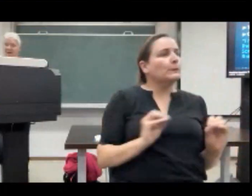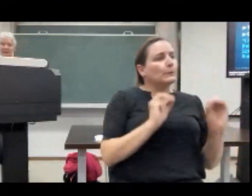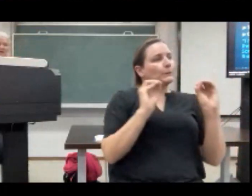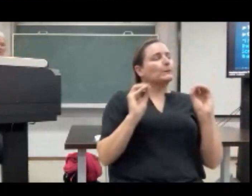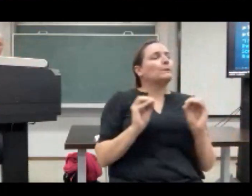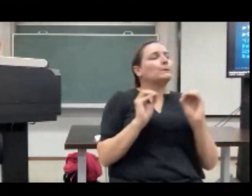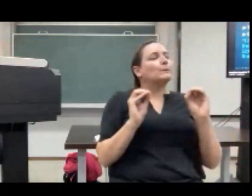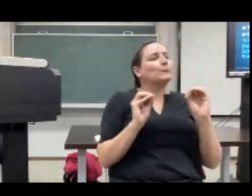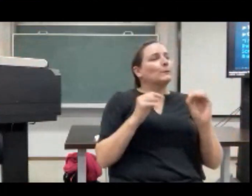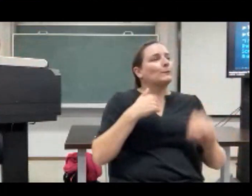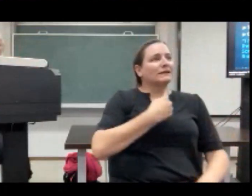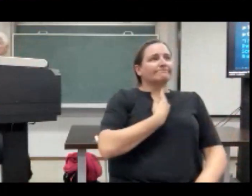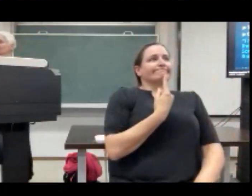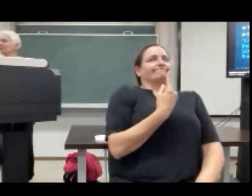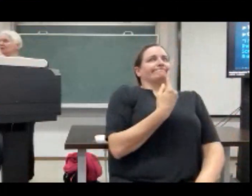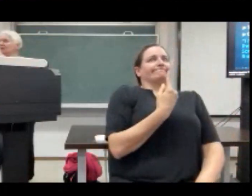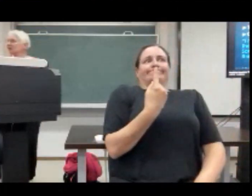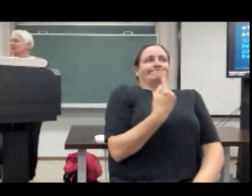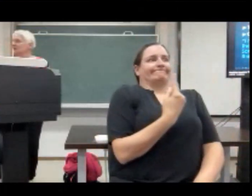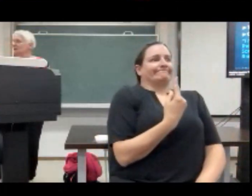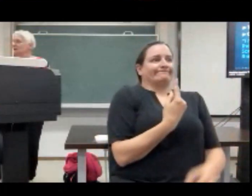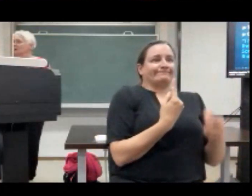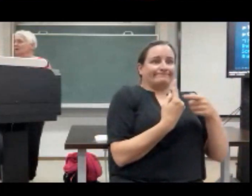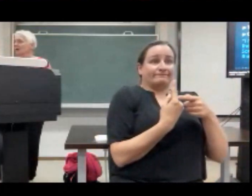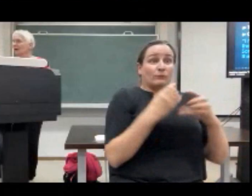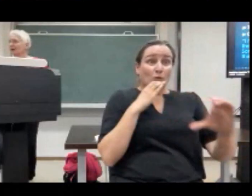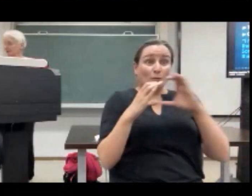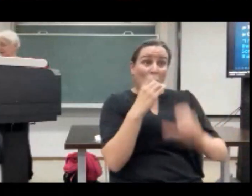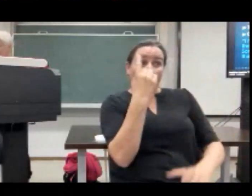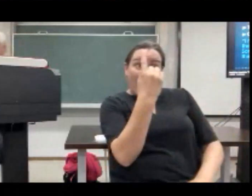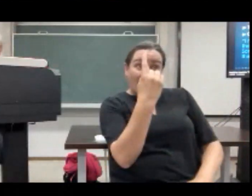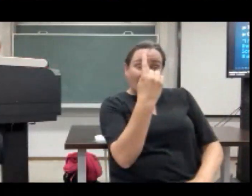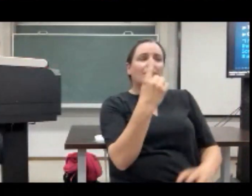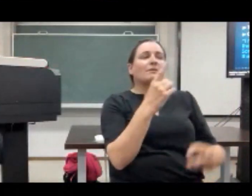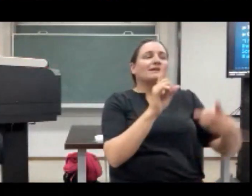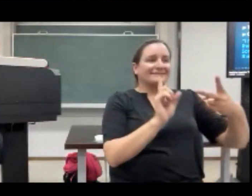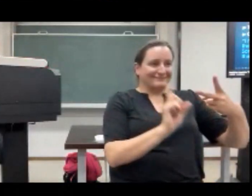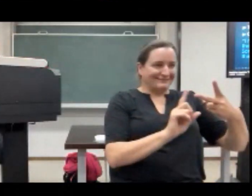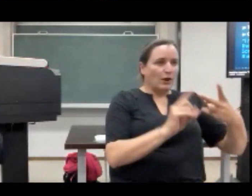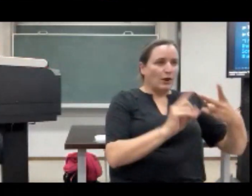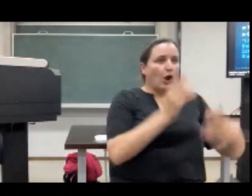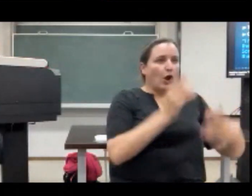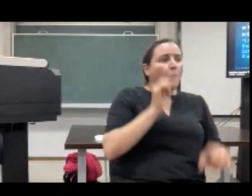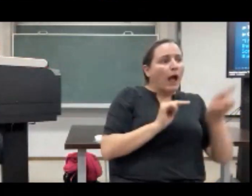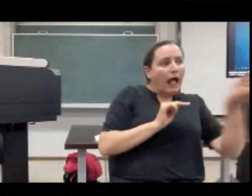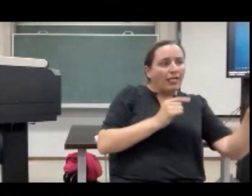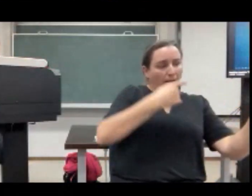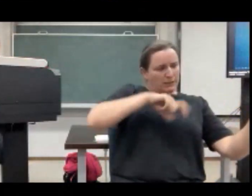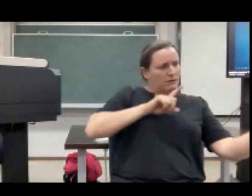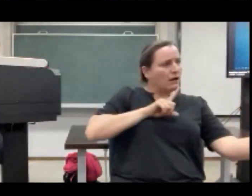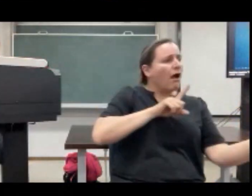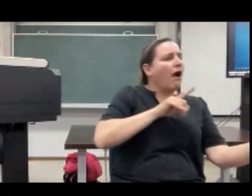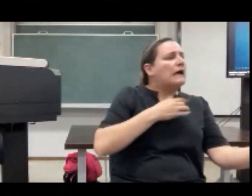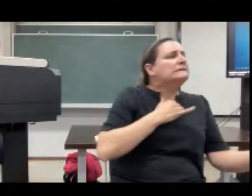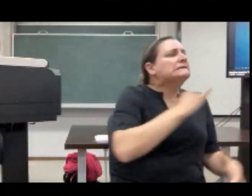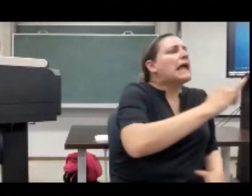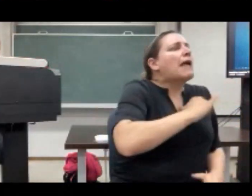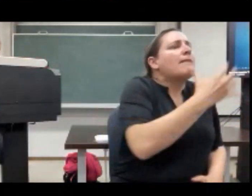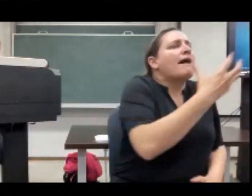Okay. So it's not just communication, it's also having shared experiences.